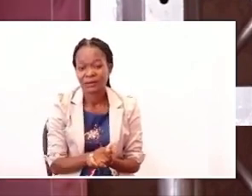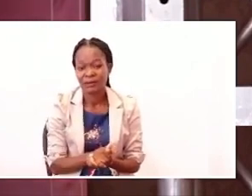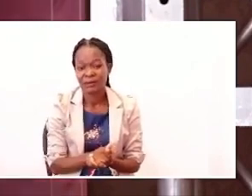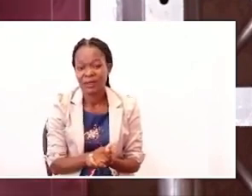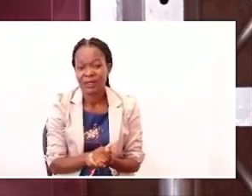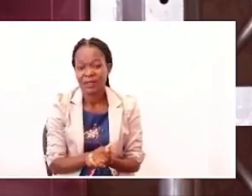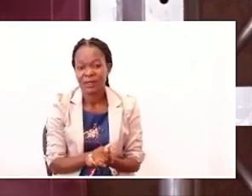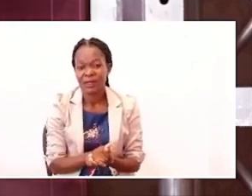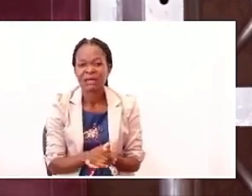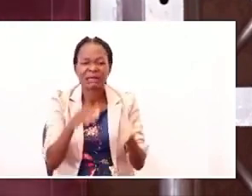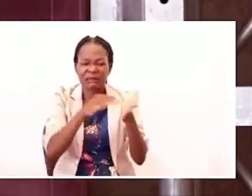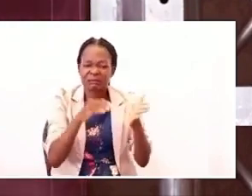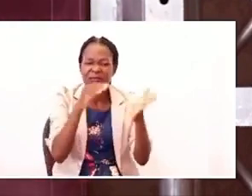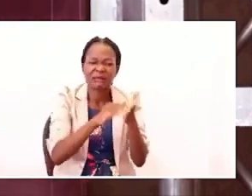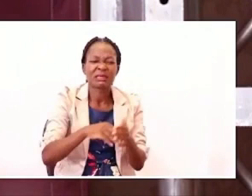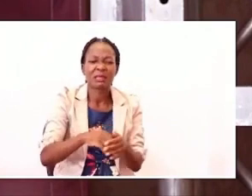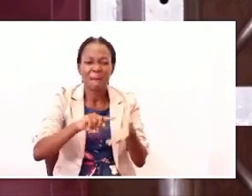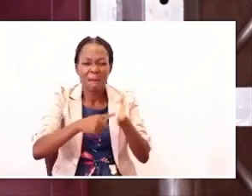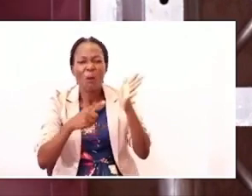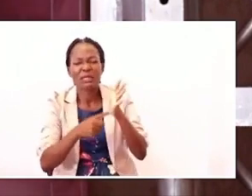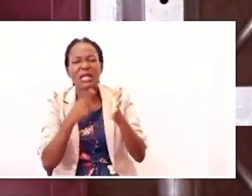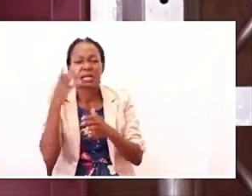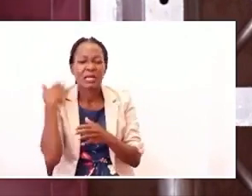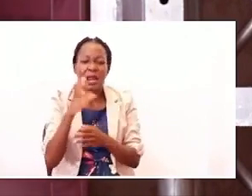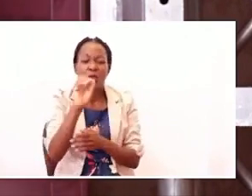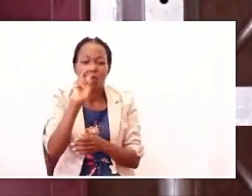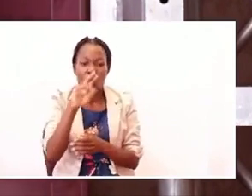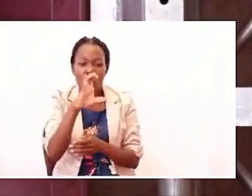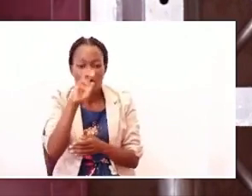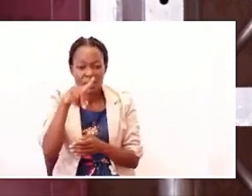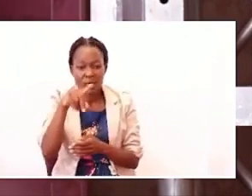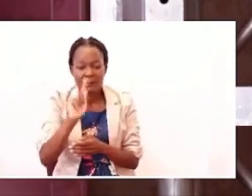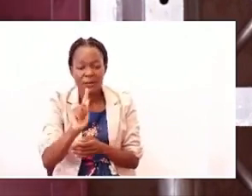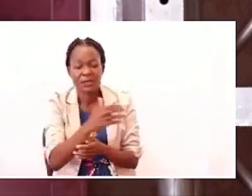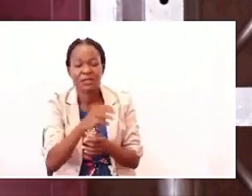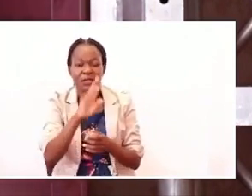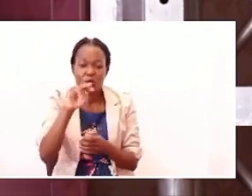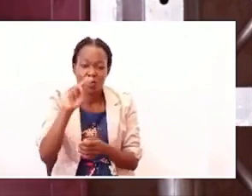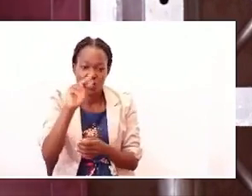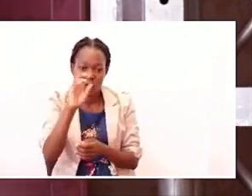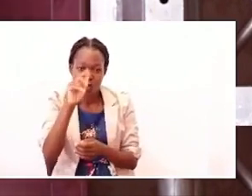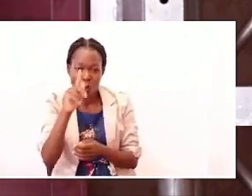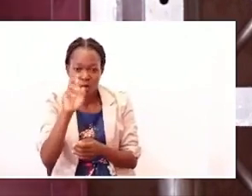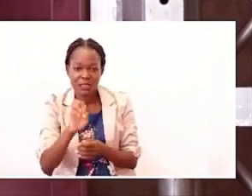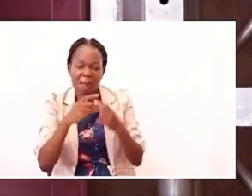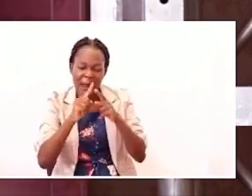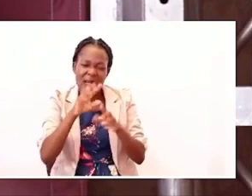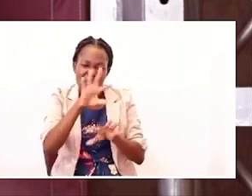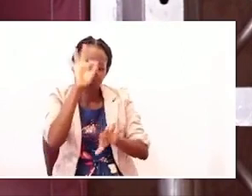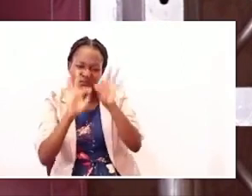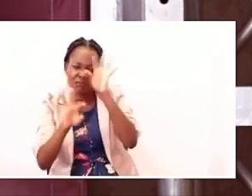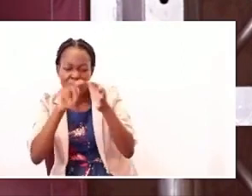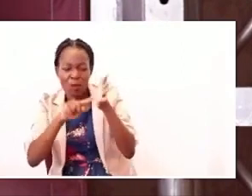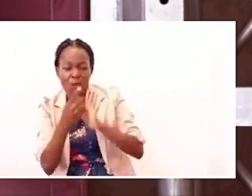reiterate everything that has been said in the concept note, but I've picked a few things. I think I've picked 5 things from the concept note that I would